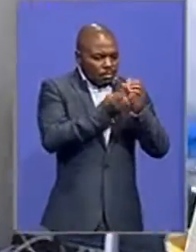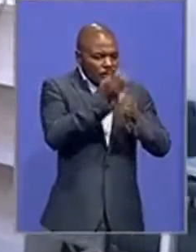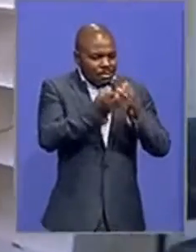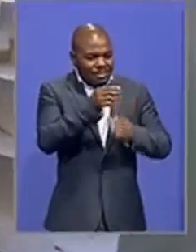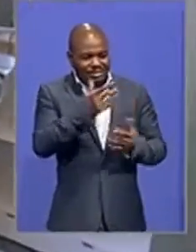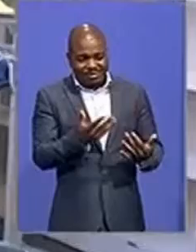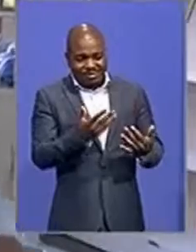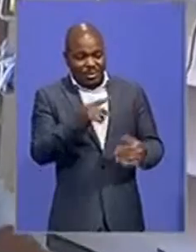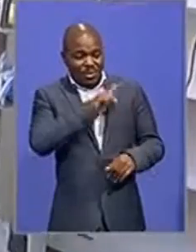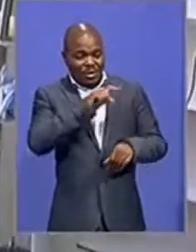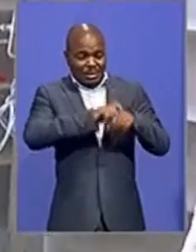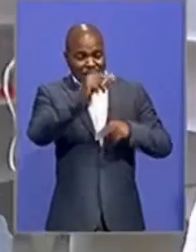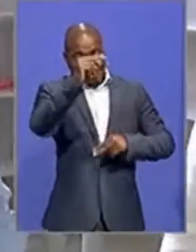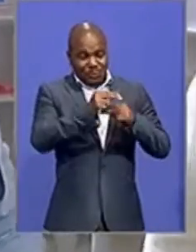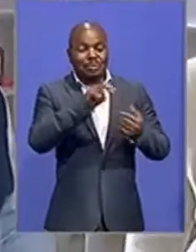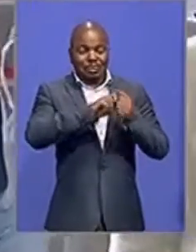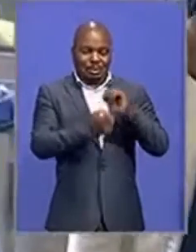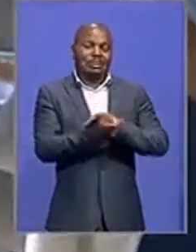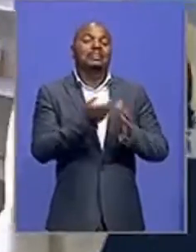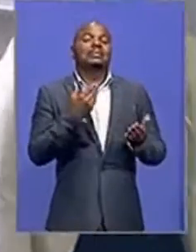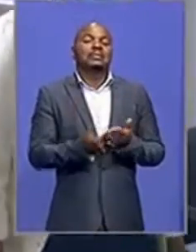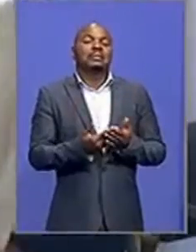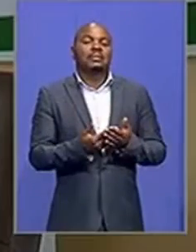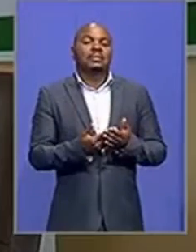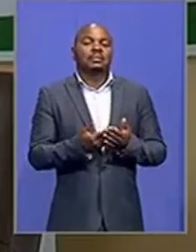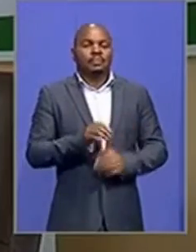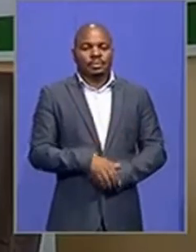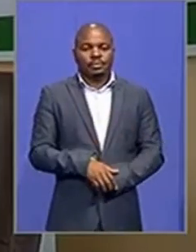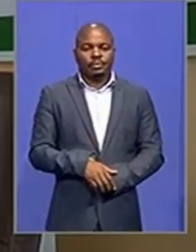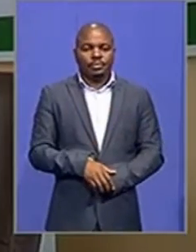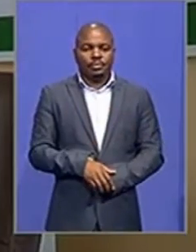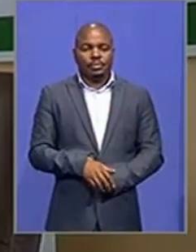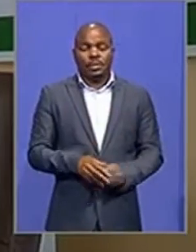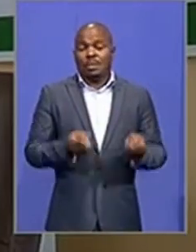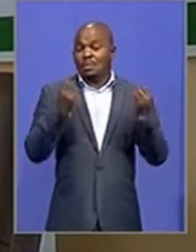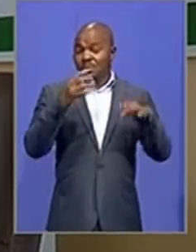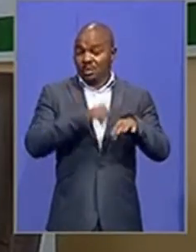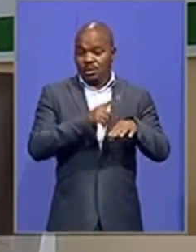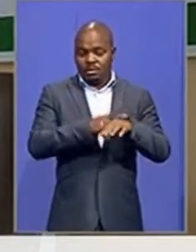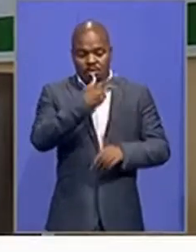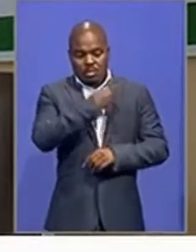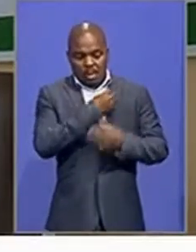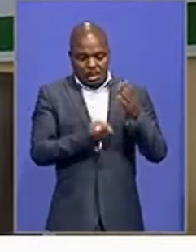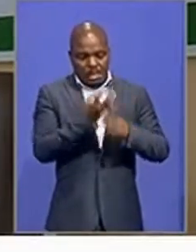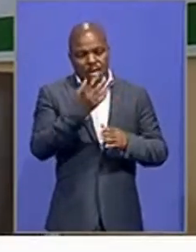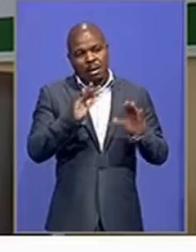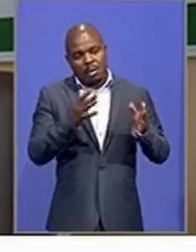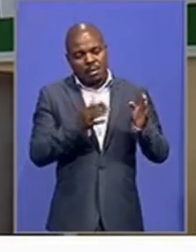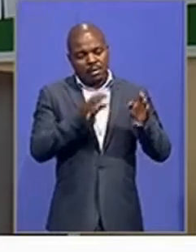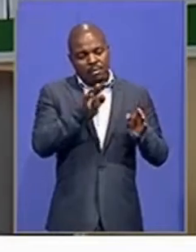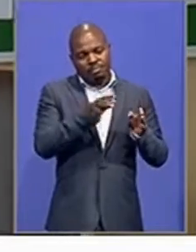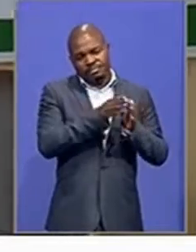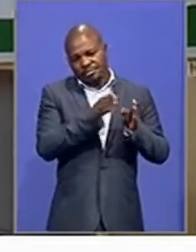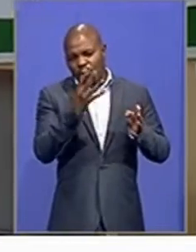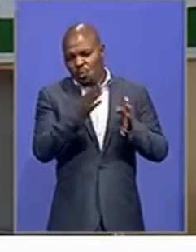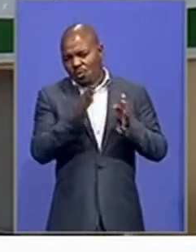normally takes four to five years before we know that we have an appropriate